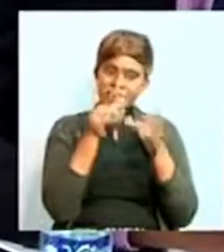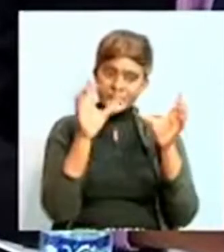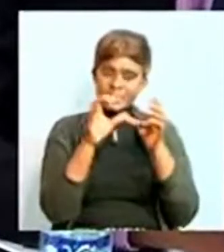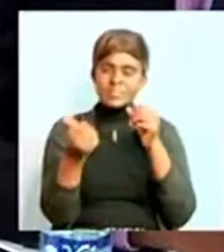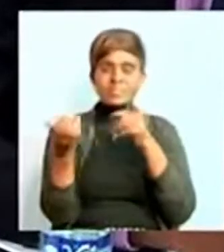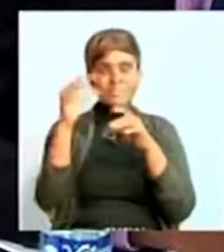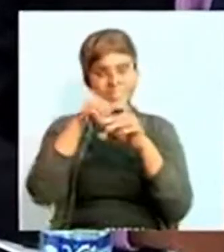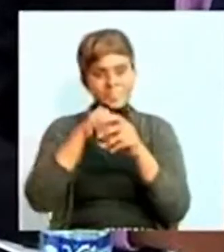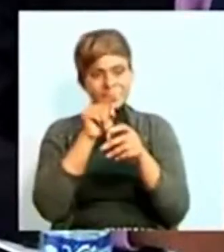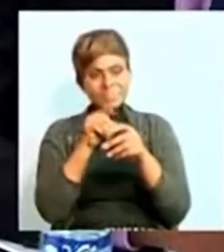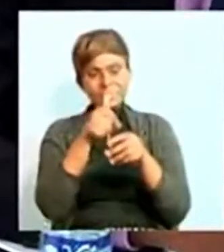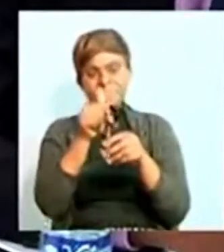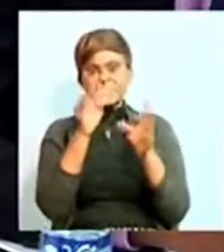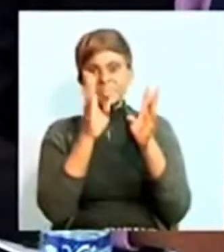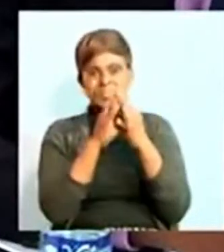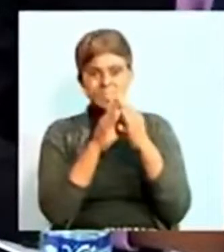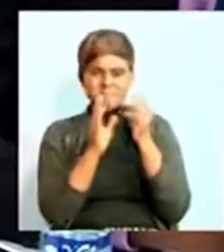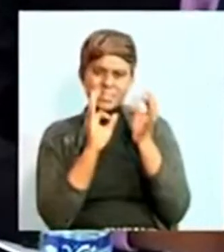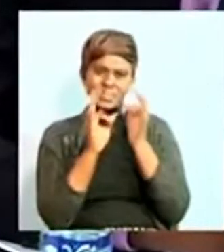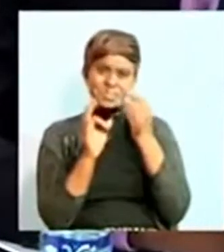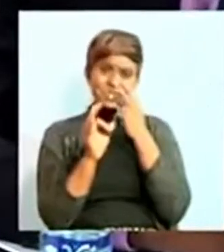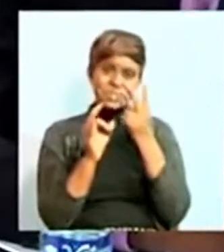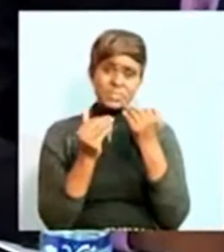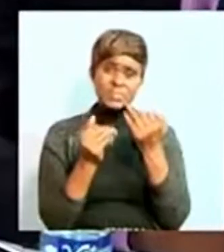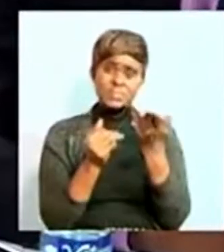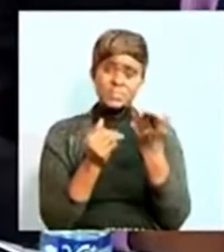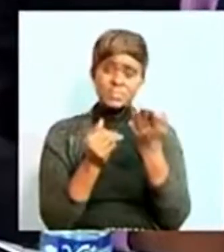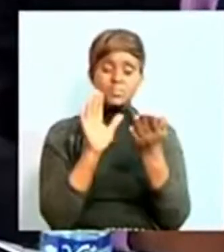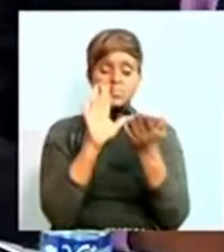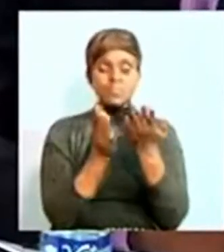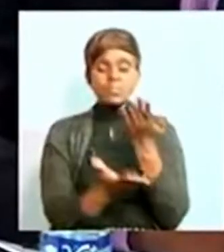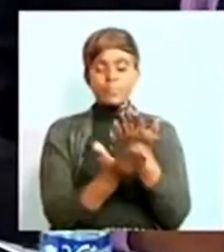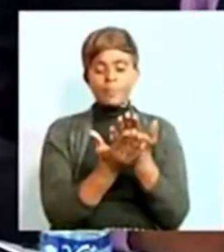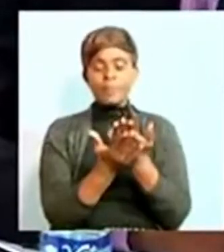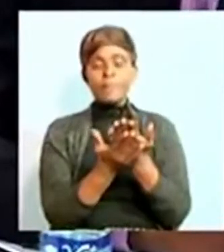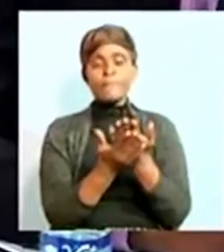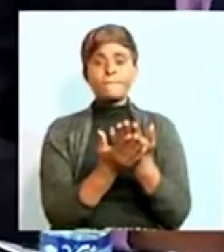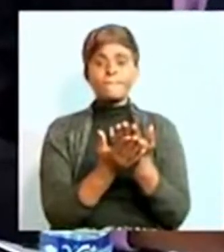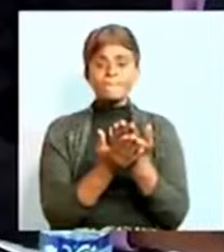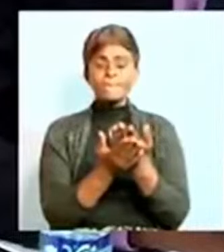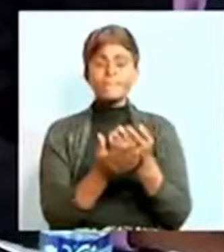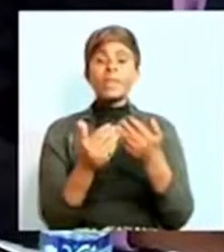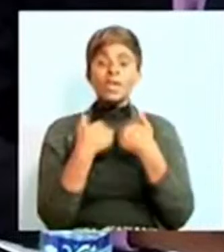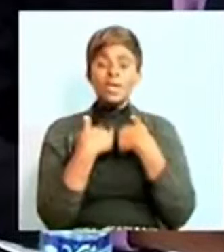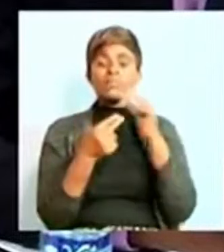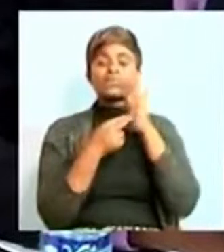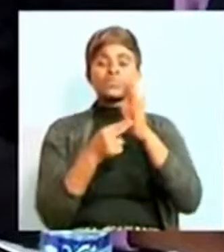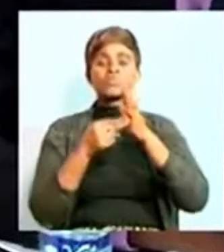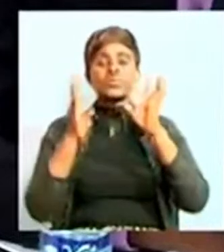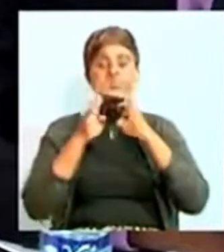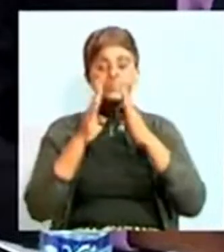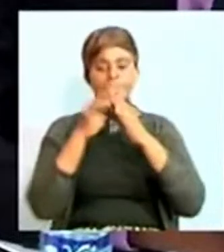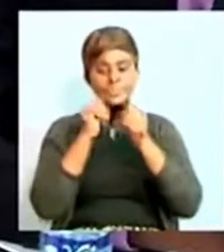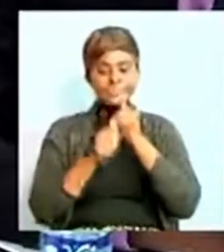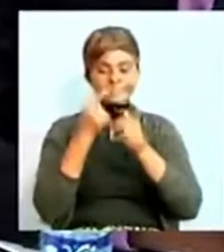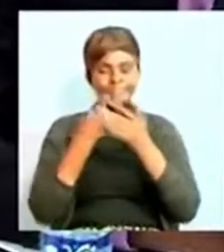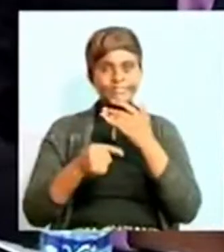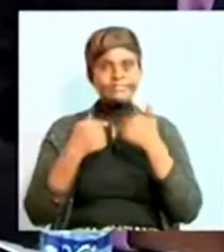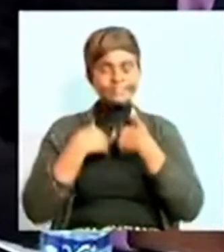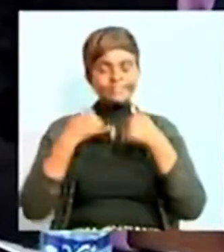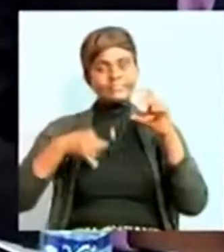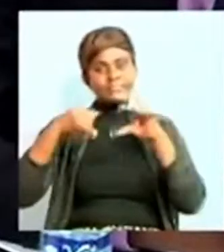in. So the meetings, if you look at the appendices attached, there is a proof of a meeting that was called to cause an